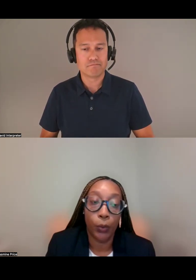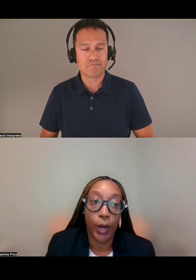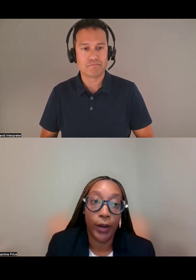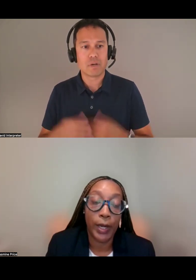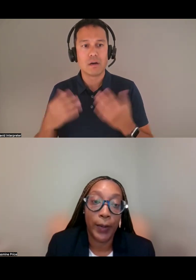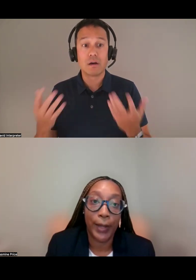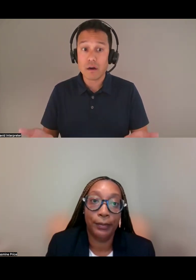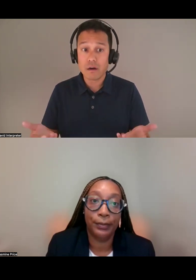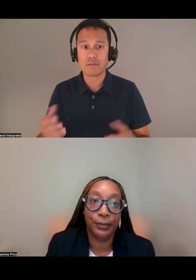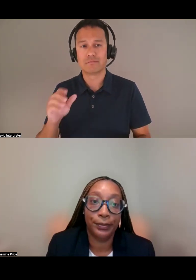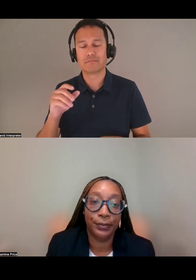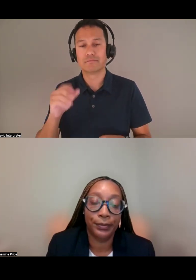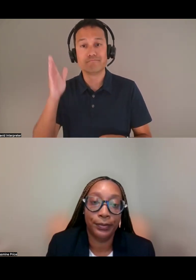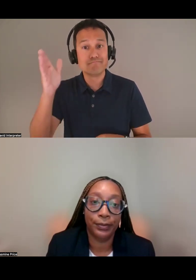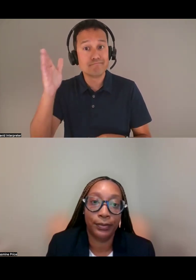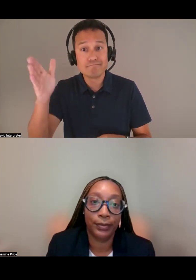So, where are we going?